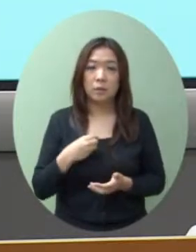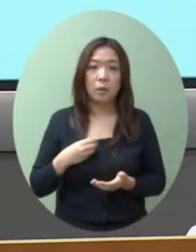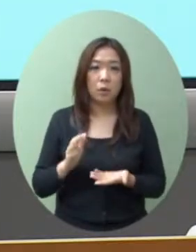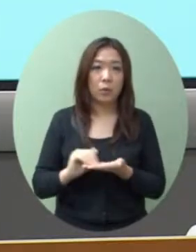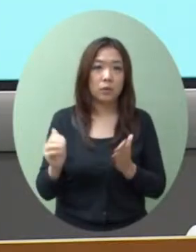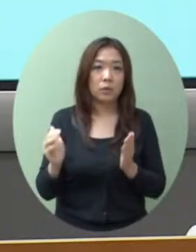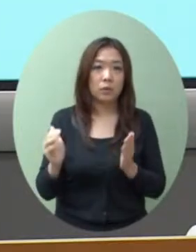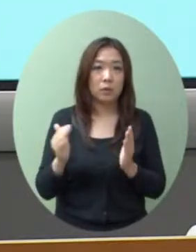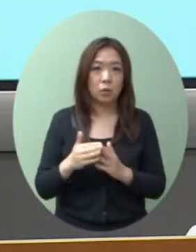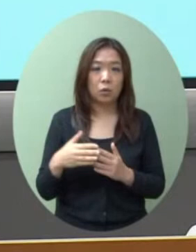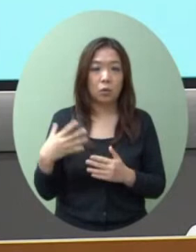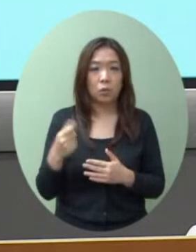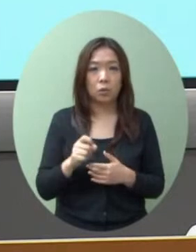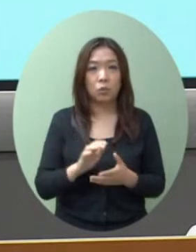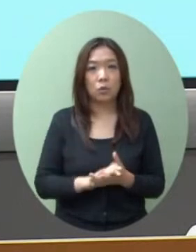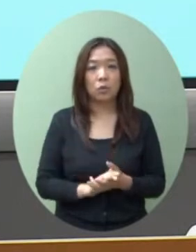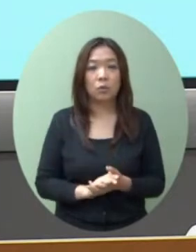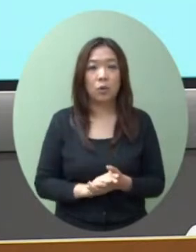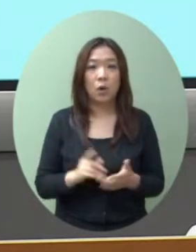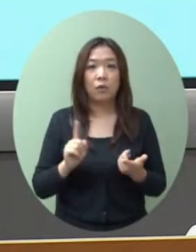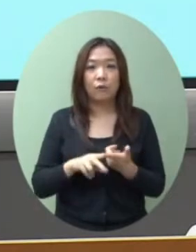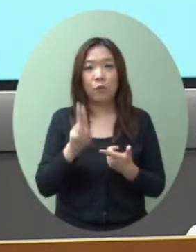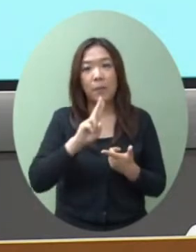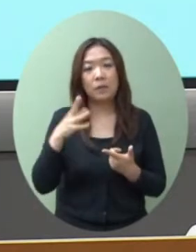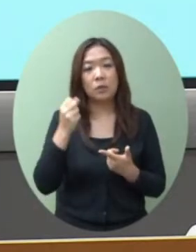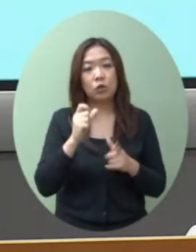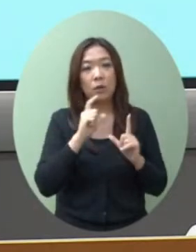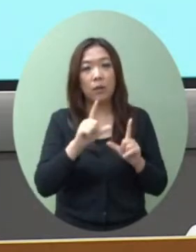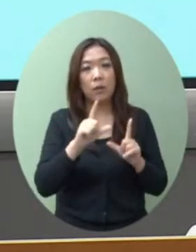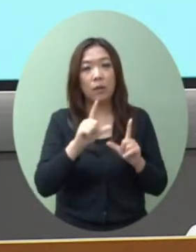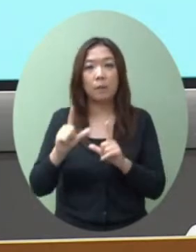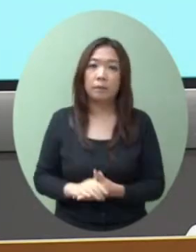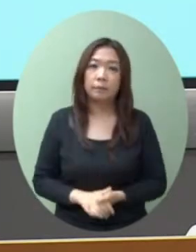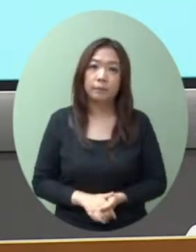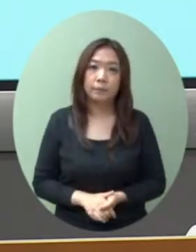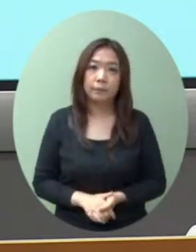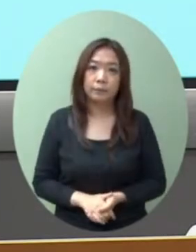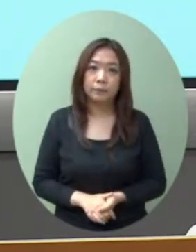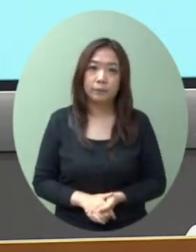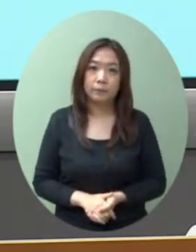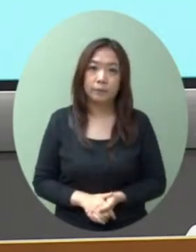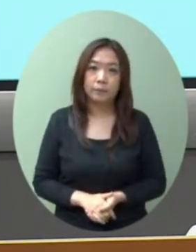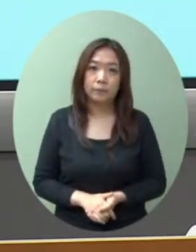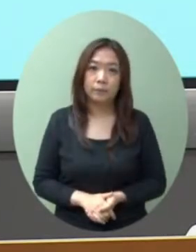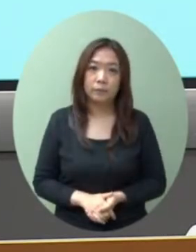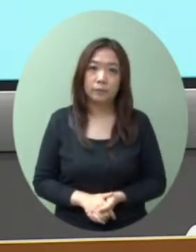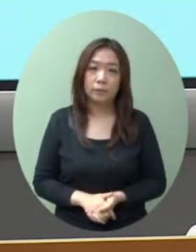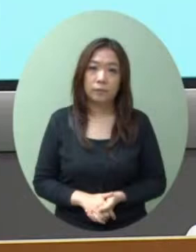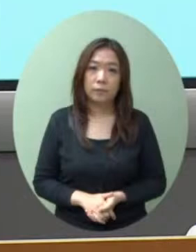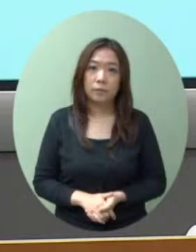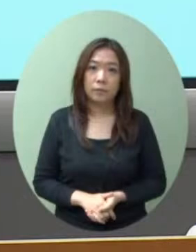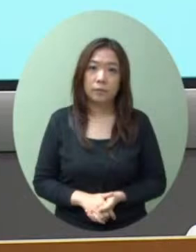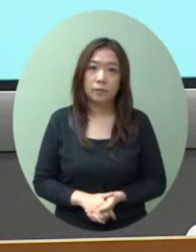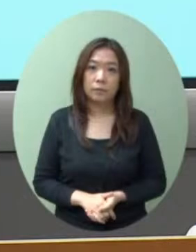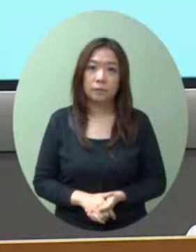Concerning the hotel arrangements, I would invite the Secretary for Health and the Deputy